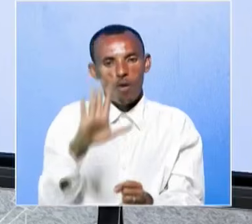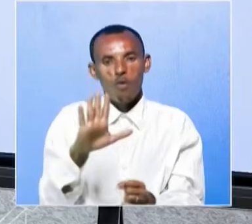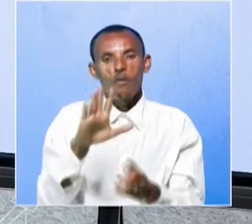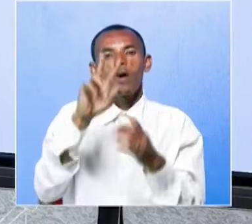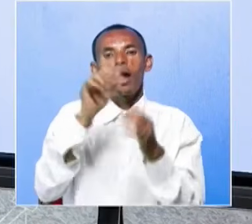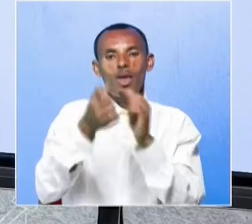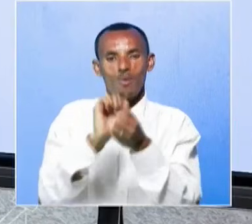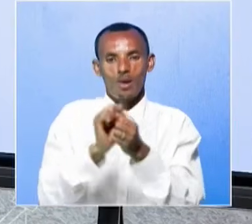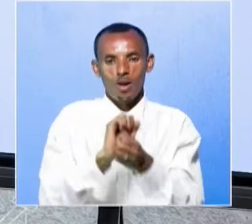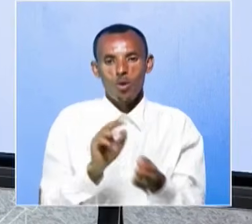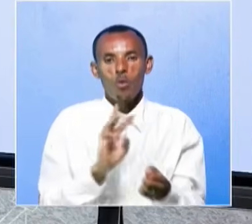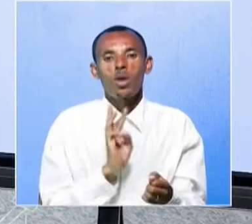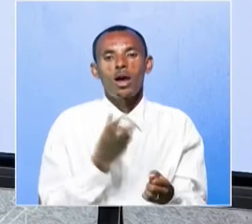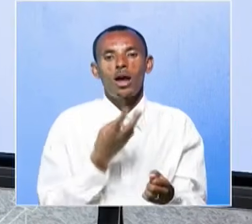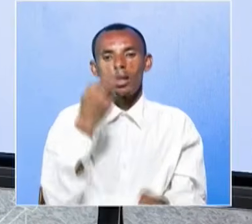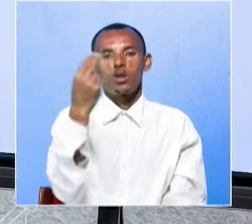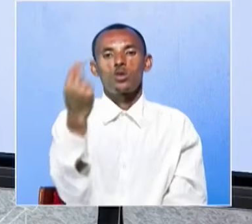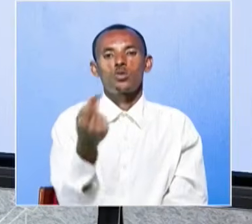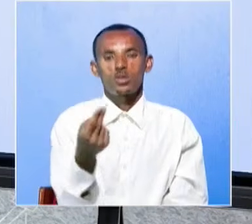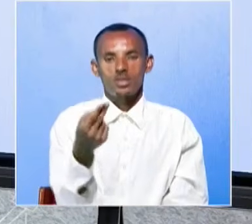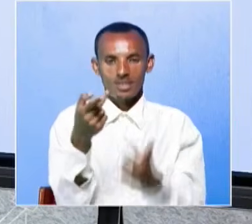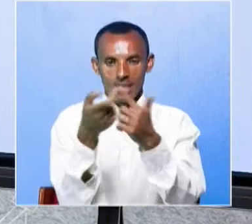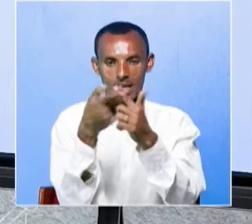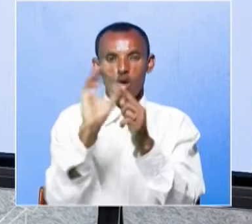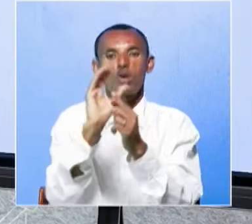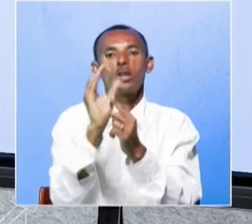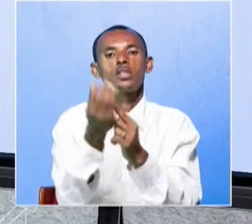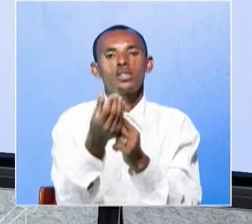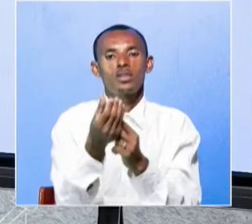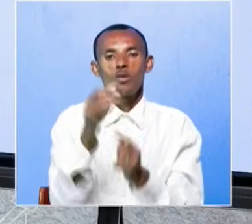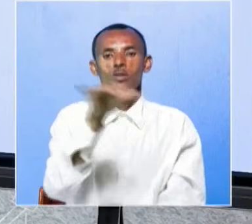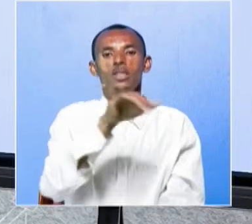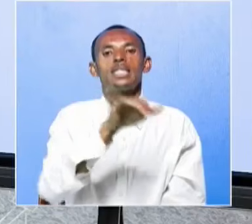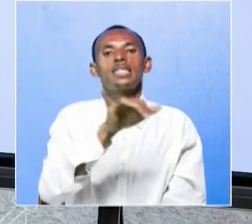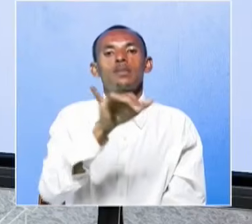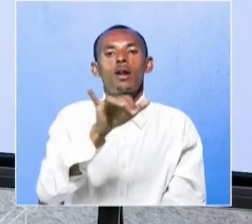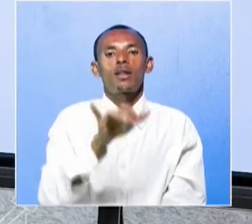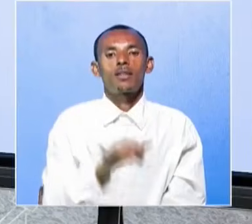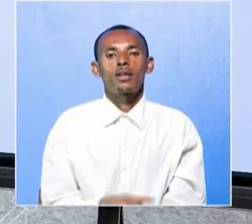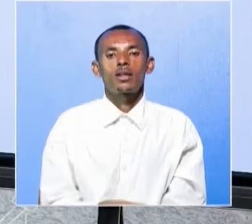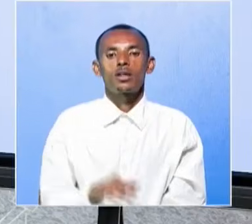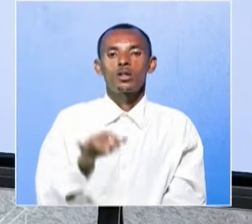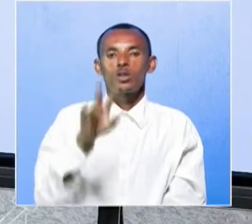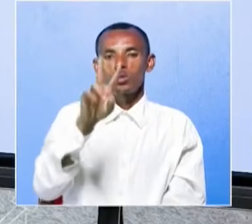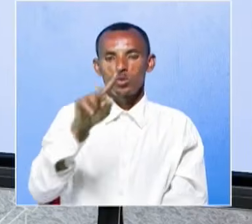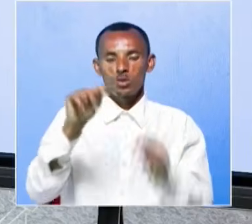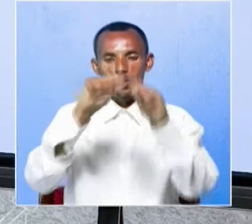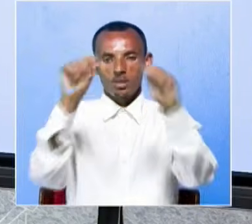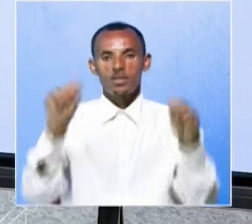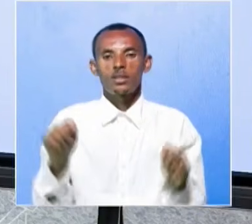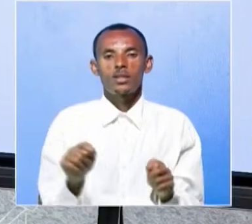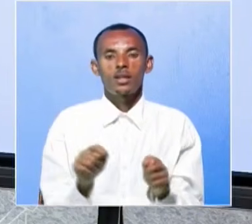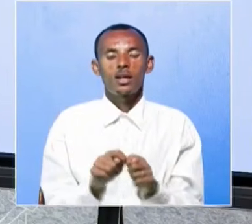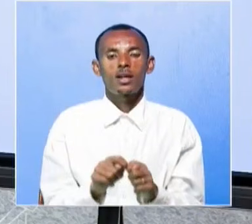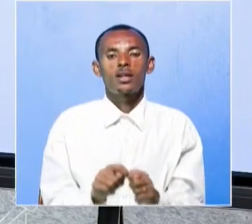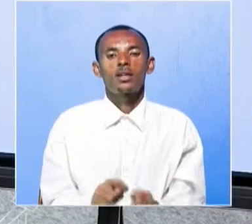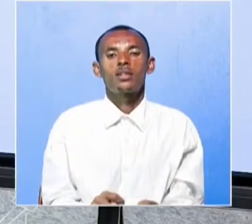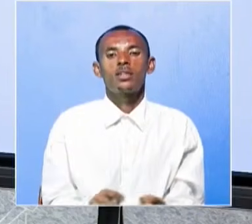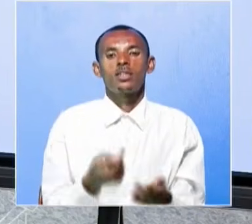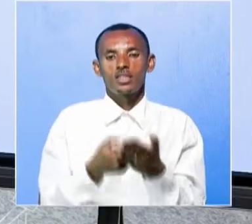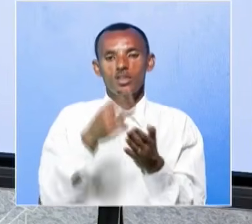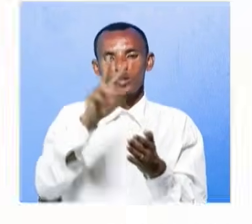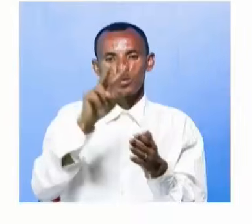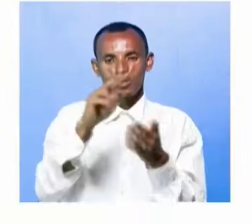variables, we can apply the second condition for similarity of two triangles, right? So those two